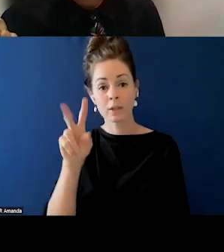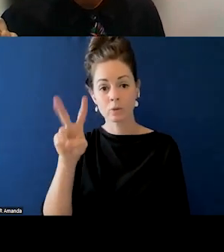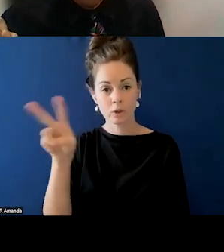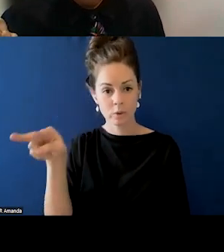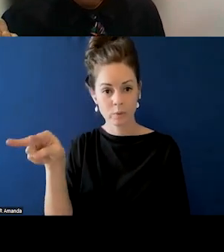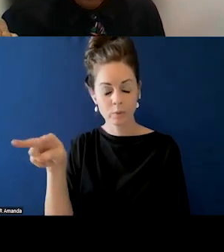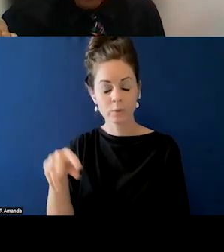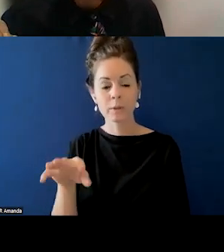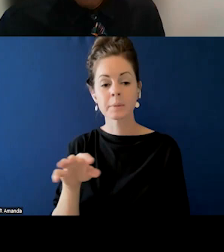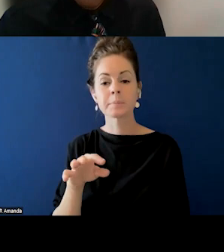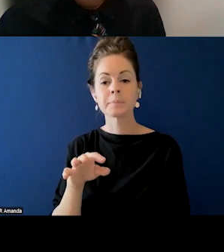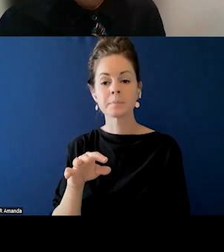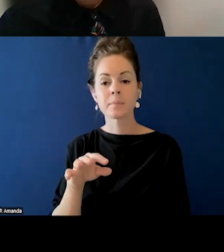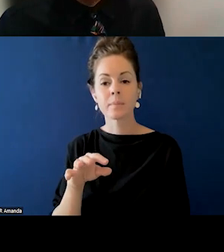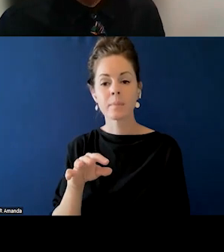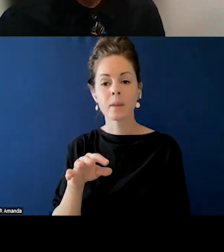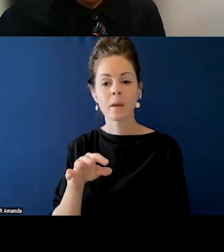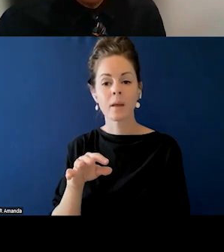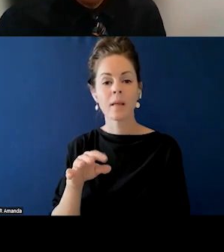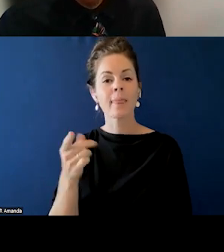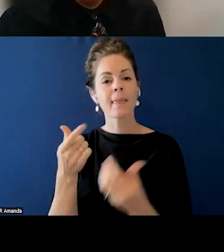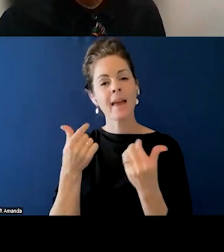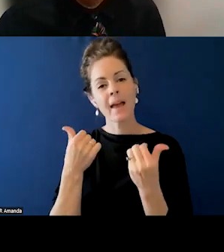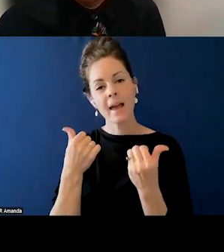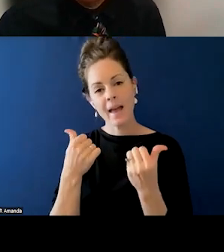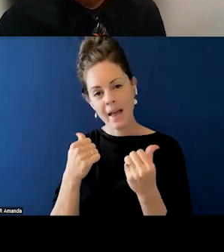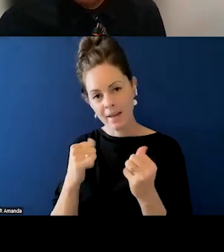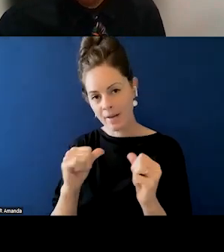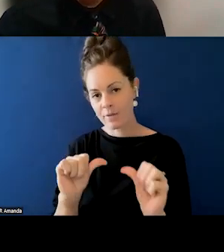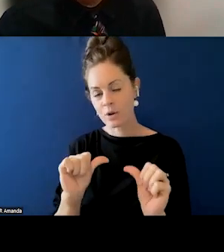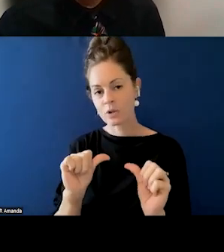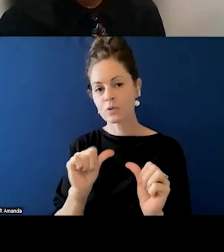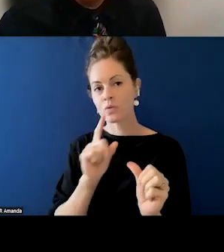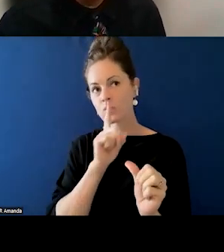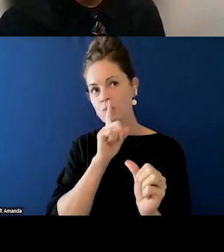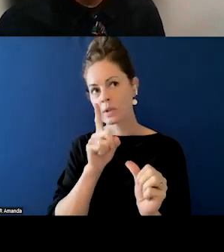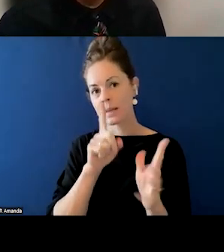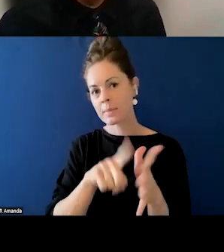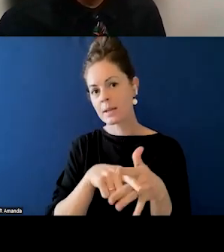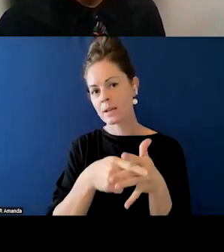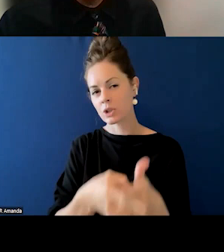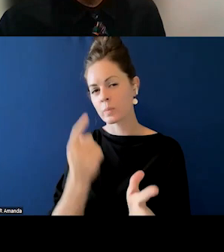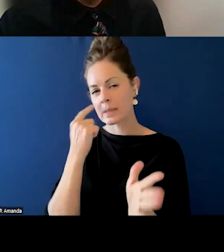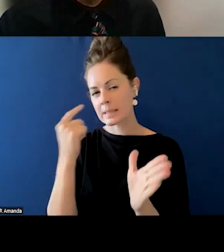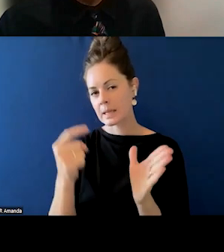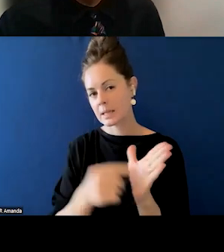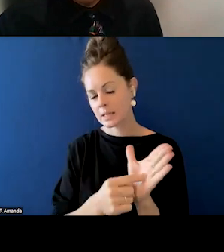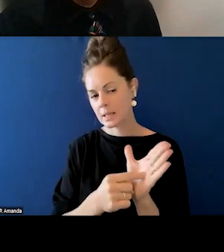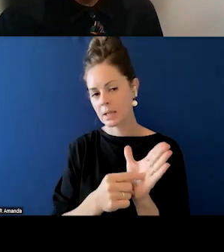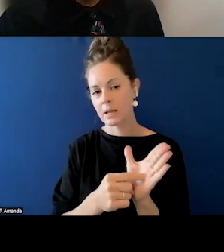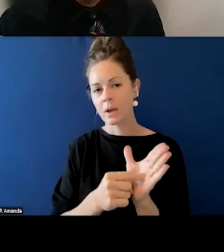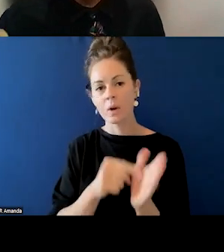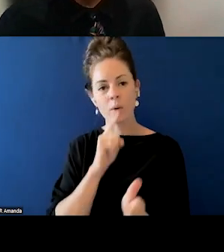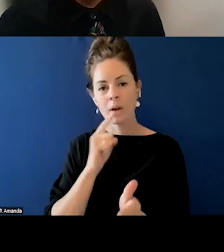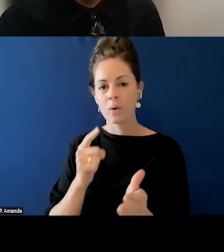the efforts have really begun to be seen. That even though they reached a record high